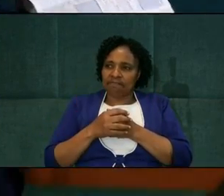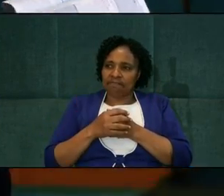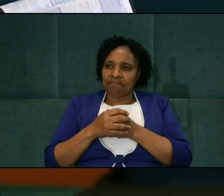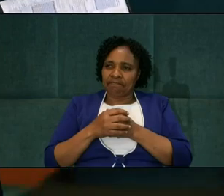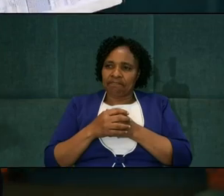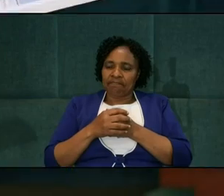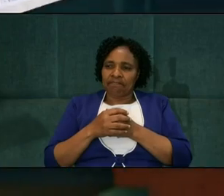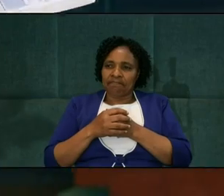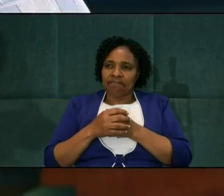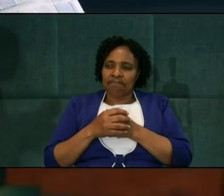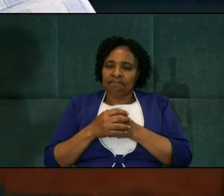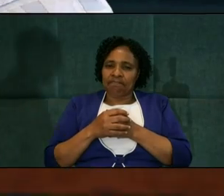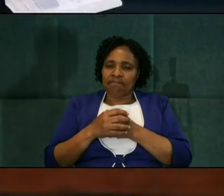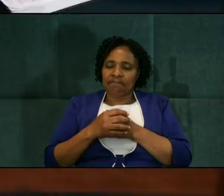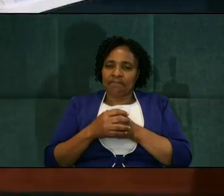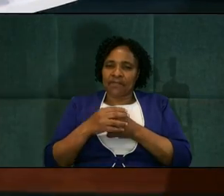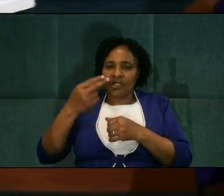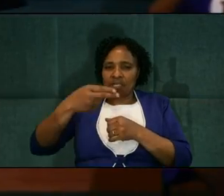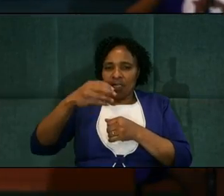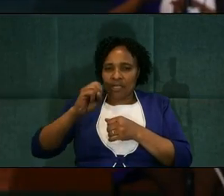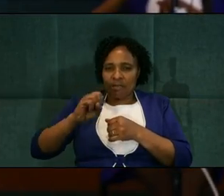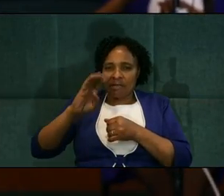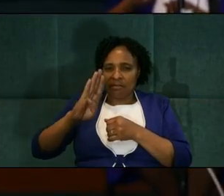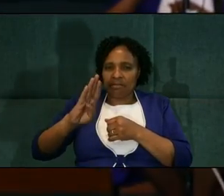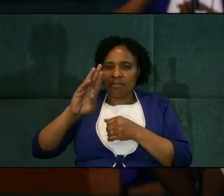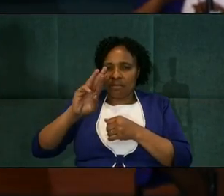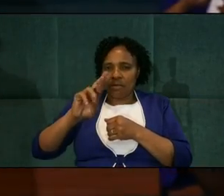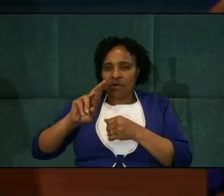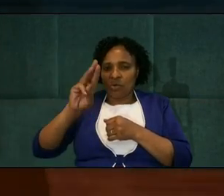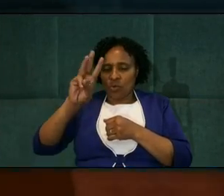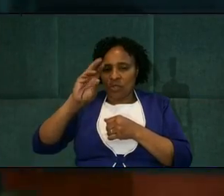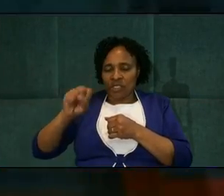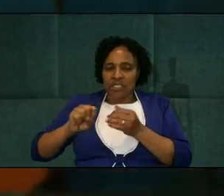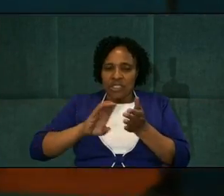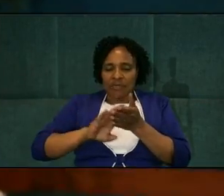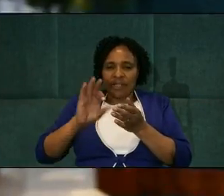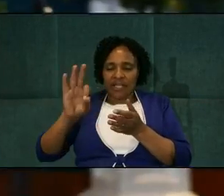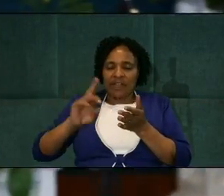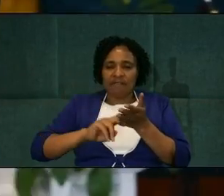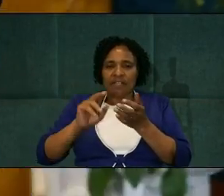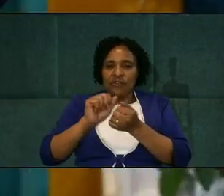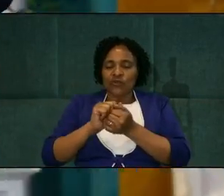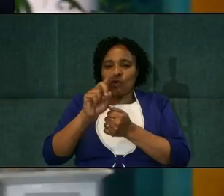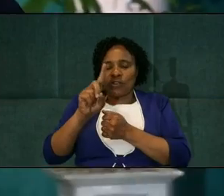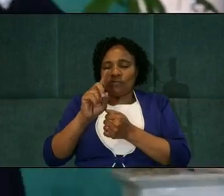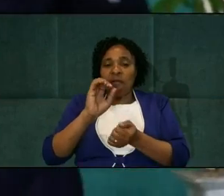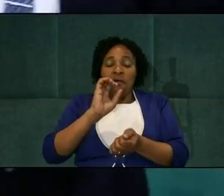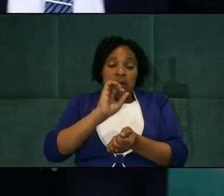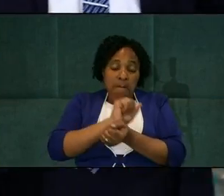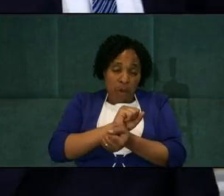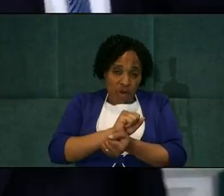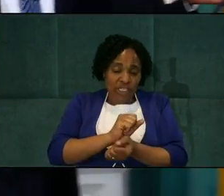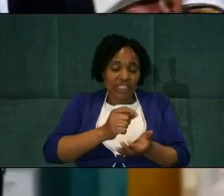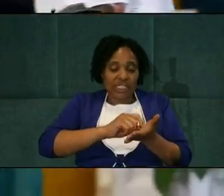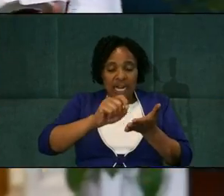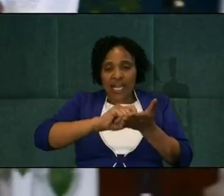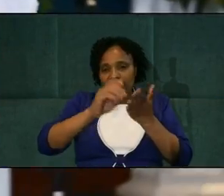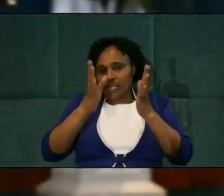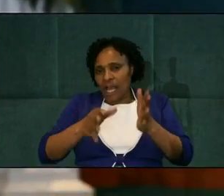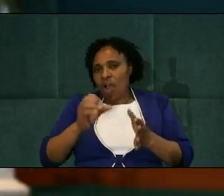Hebrews 3, take your time, verse 12. Paul is the author of Hebrews. There's a lot of